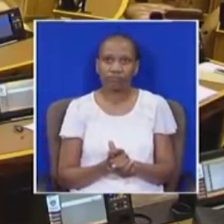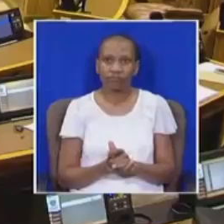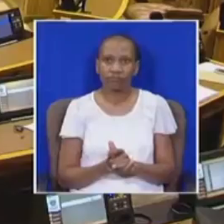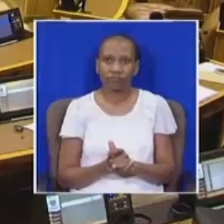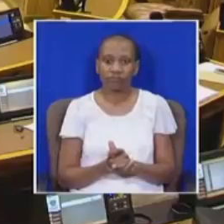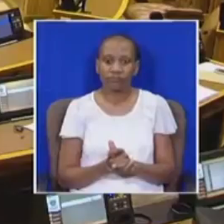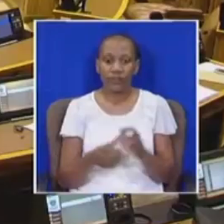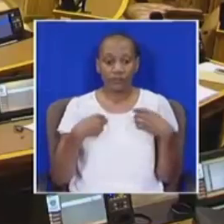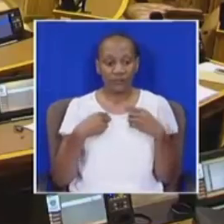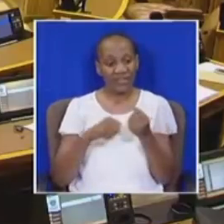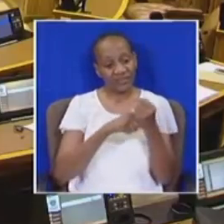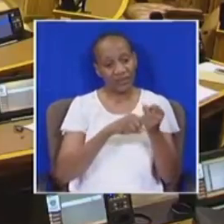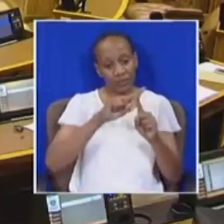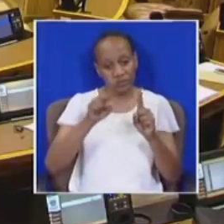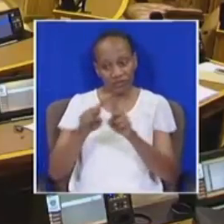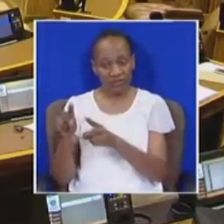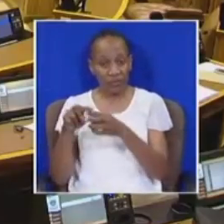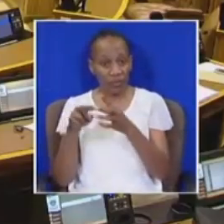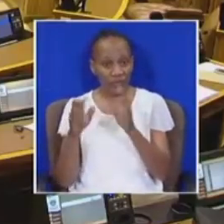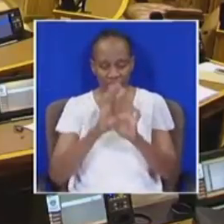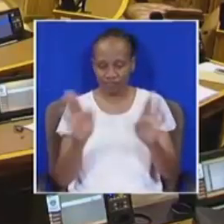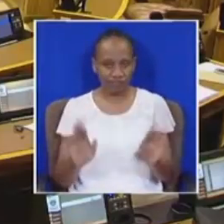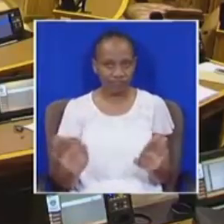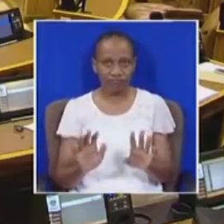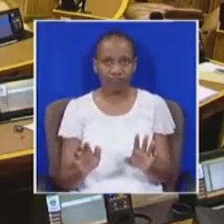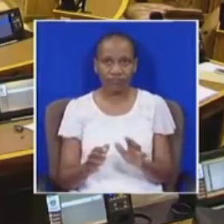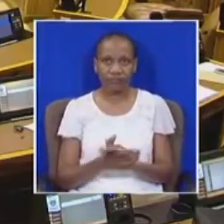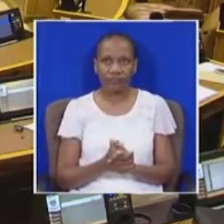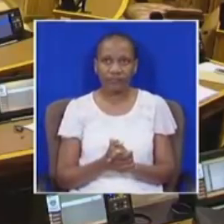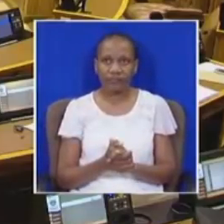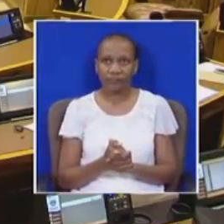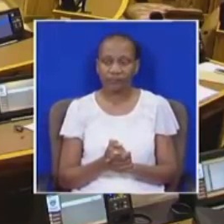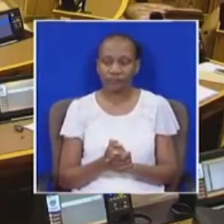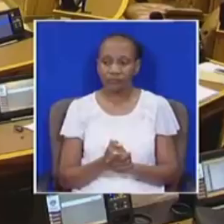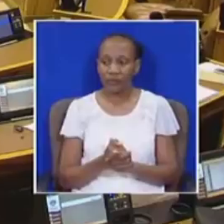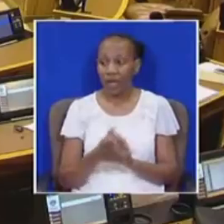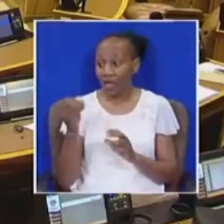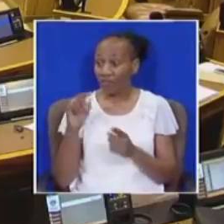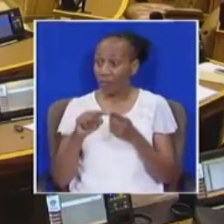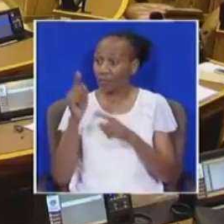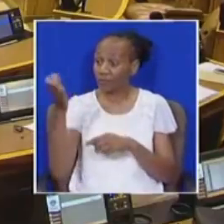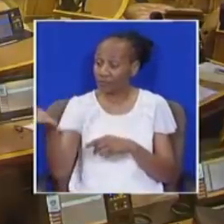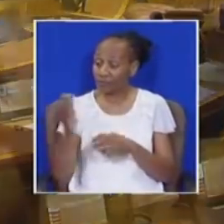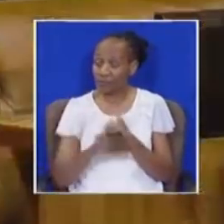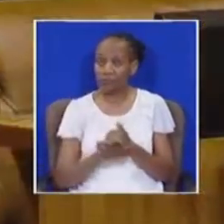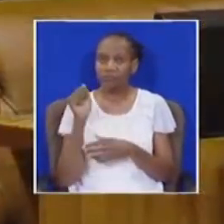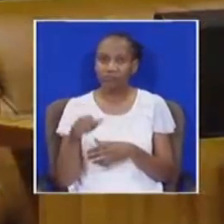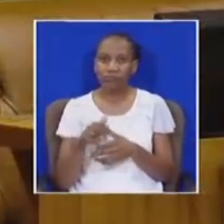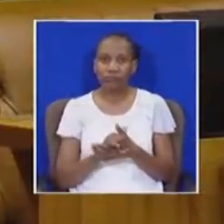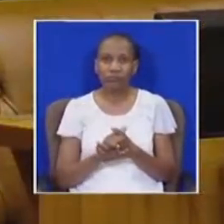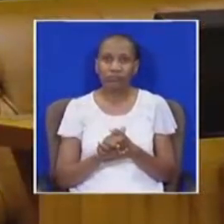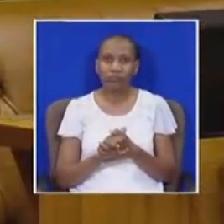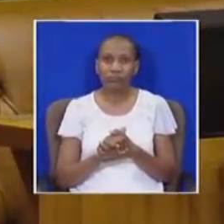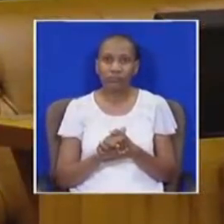order before we make our submissions and points of order. Are you making another point of Yes. order? The point of order is that we are